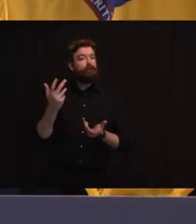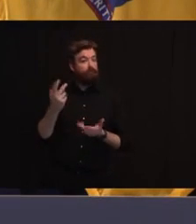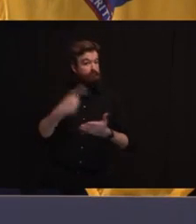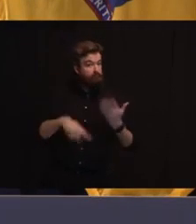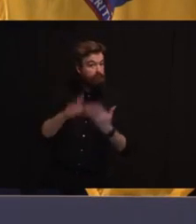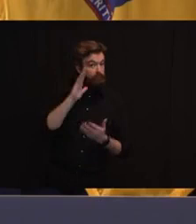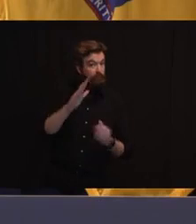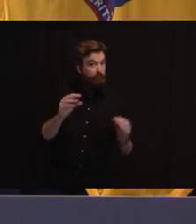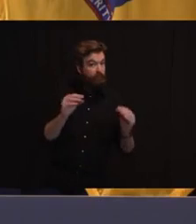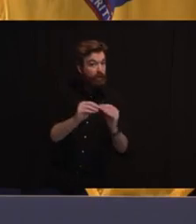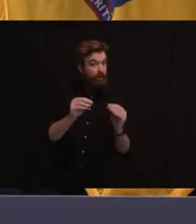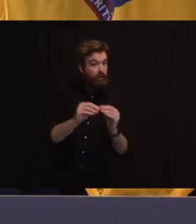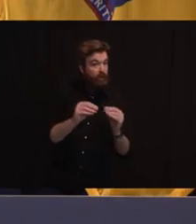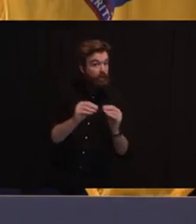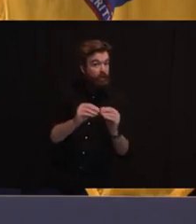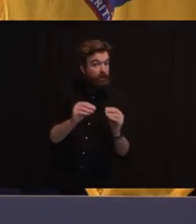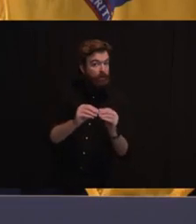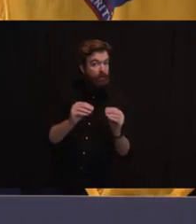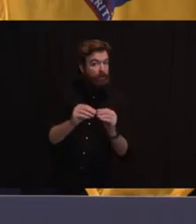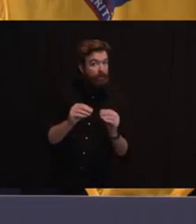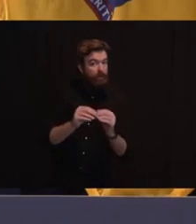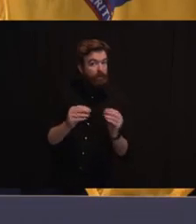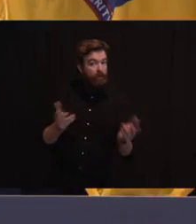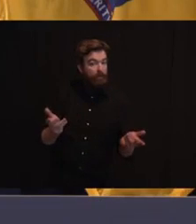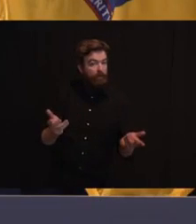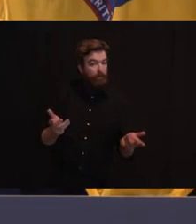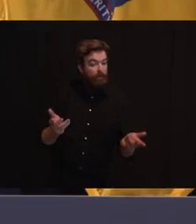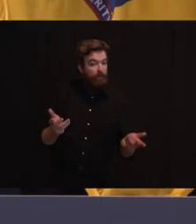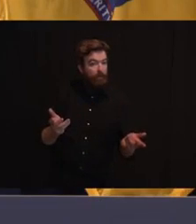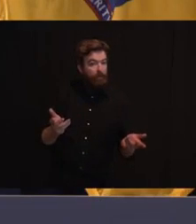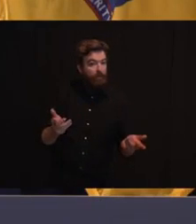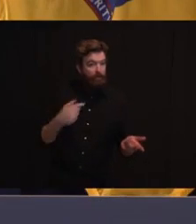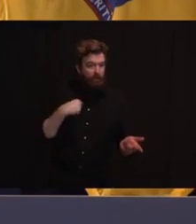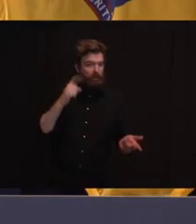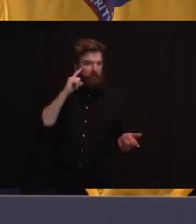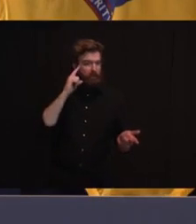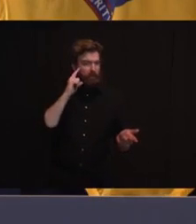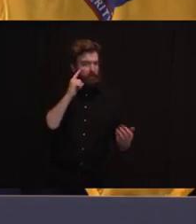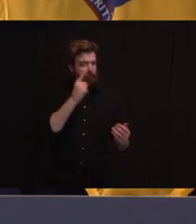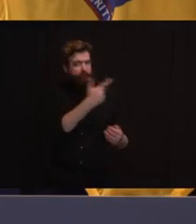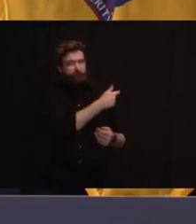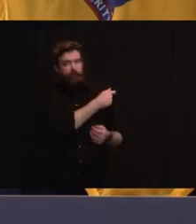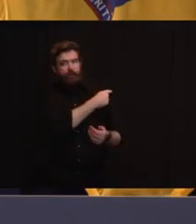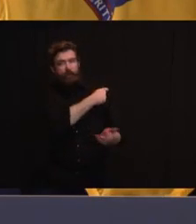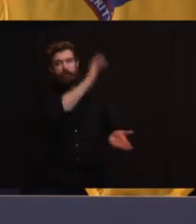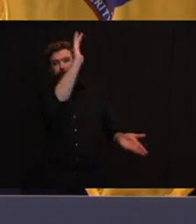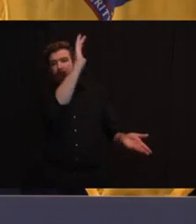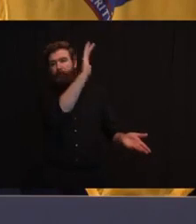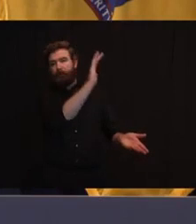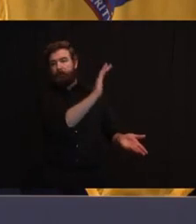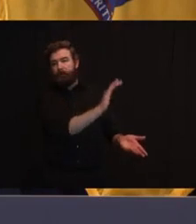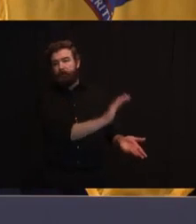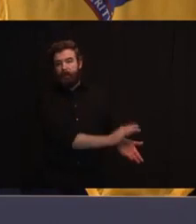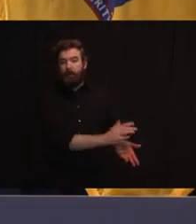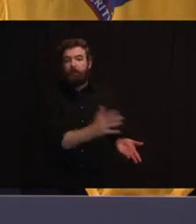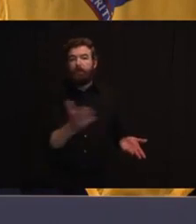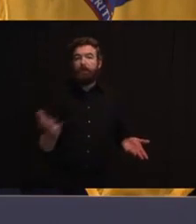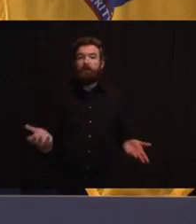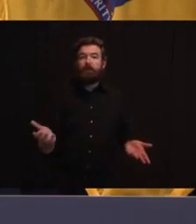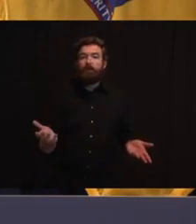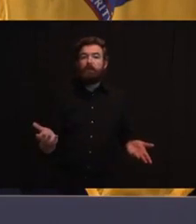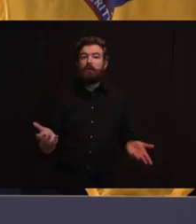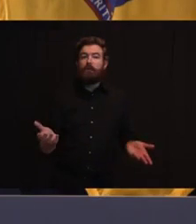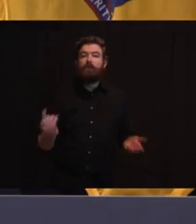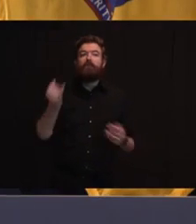the impact on our shipments with the news of this dwindling reserve? What's to stop anyone from saying that they are a smoker to cut the line and get